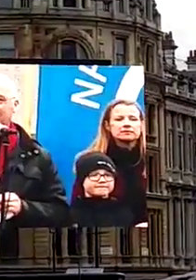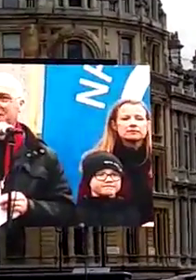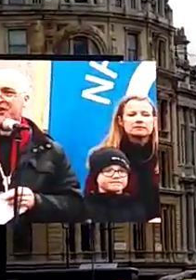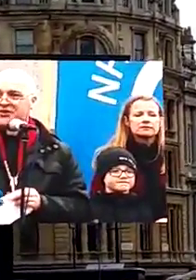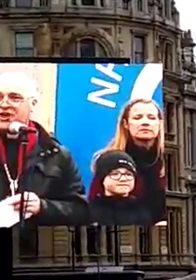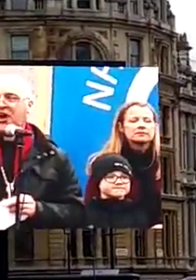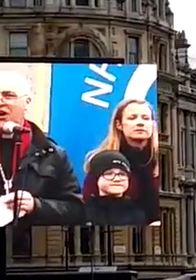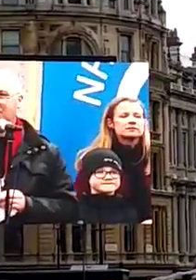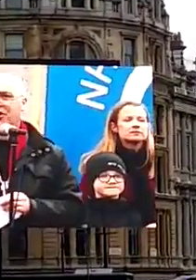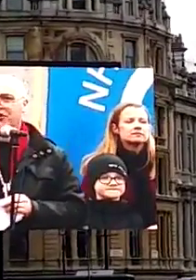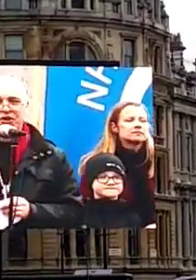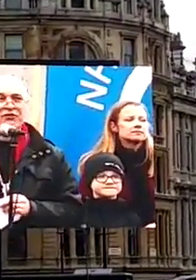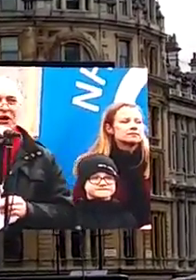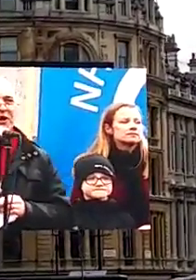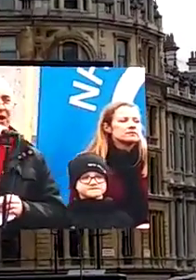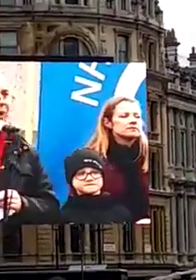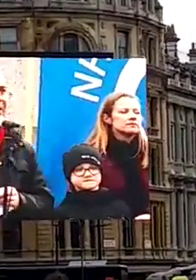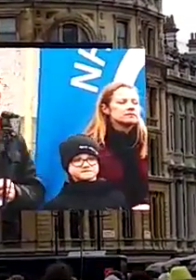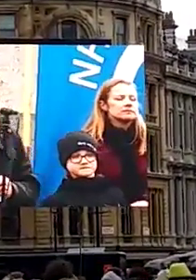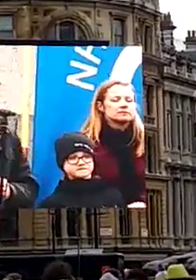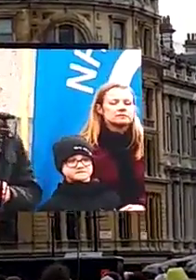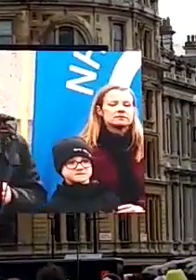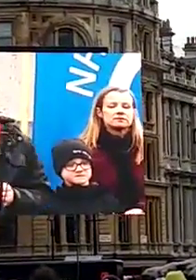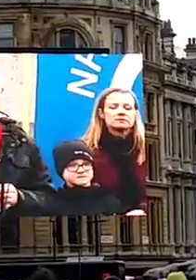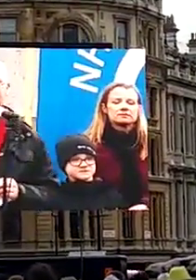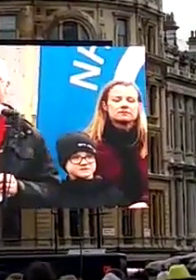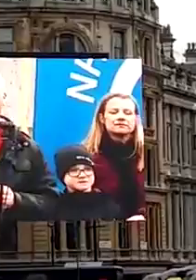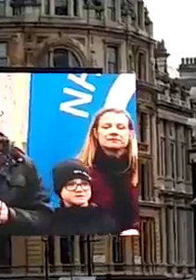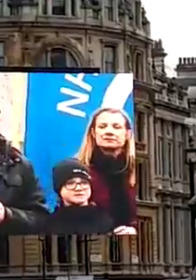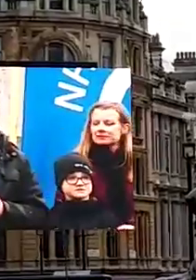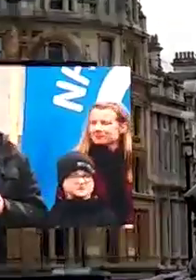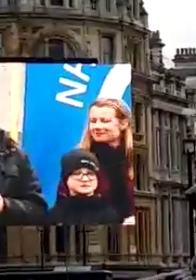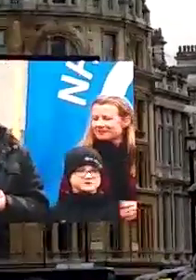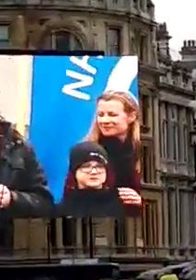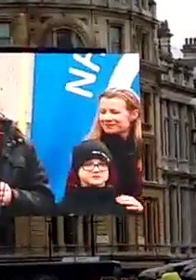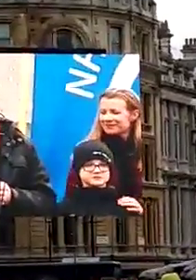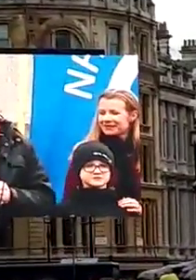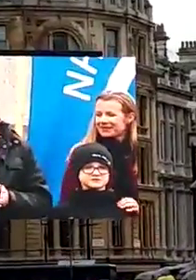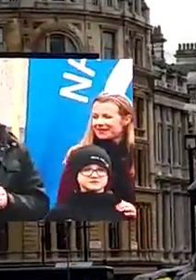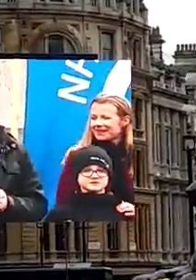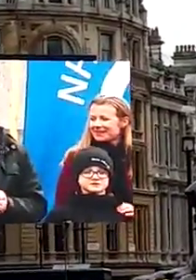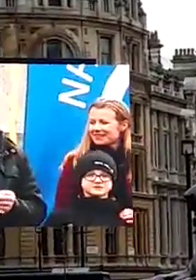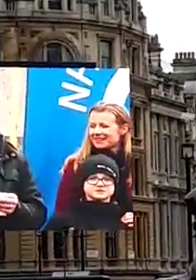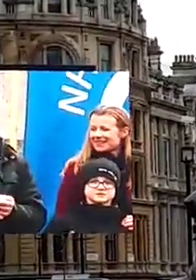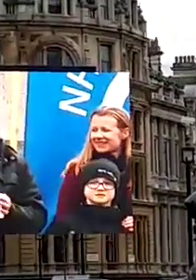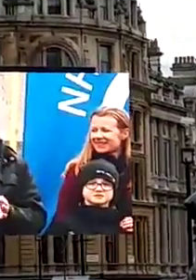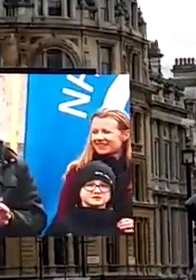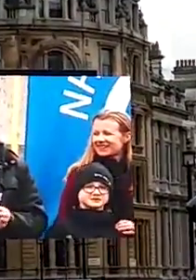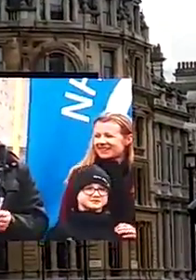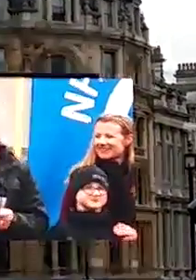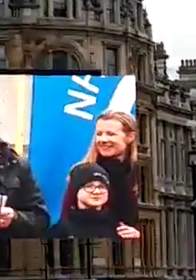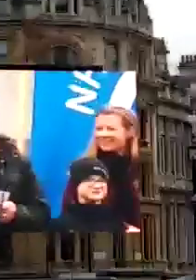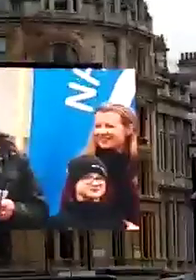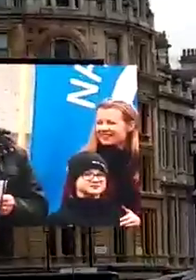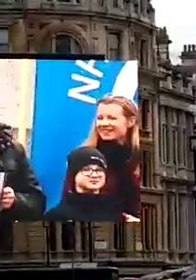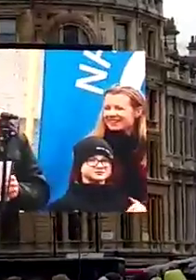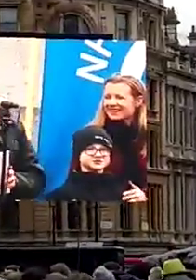let us turn nuclear weapons into hospitals and schools.